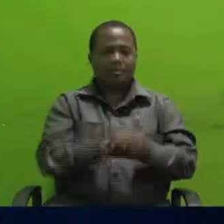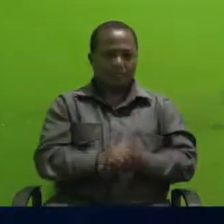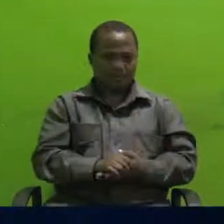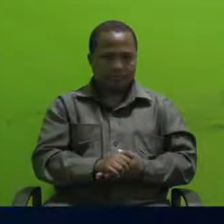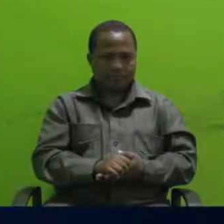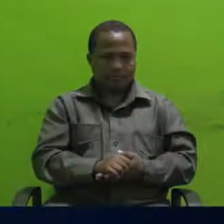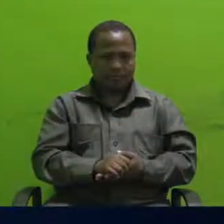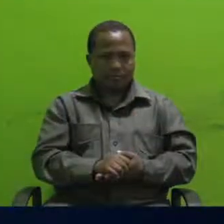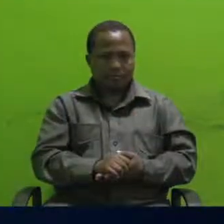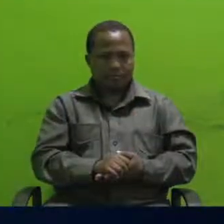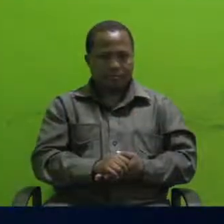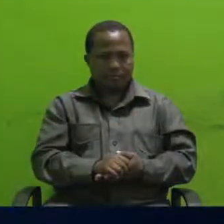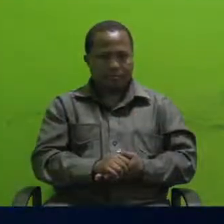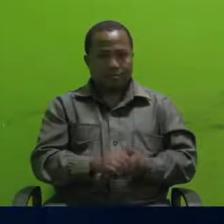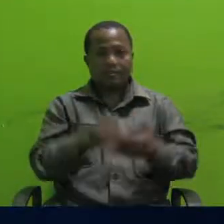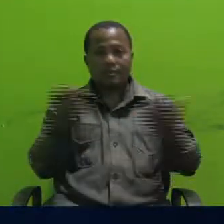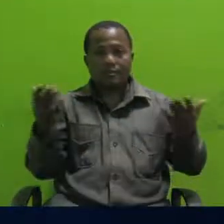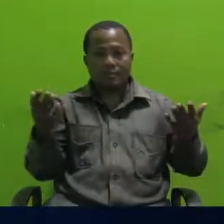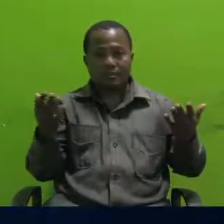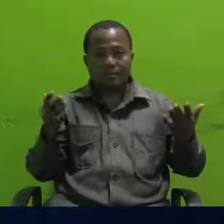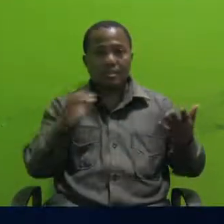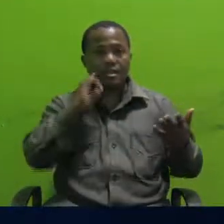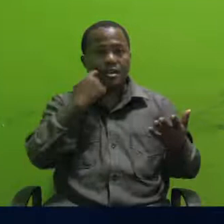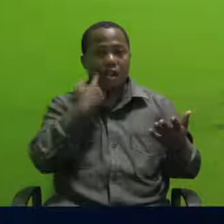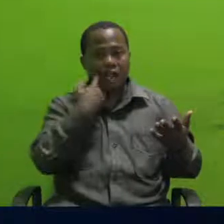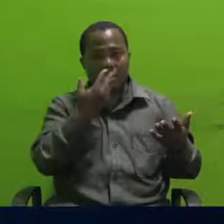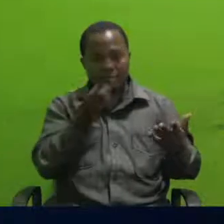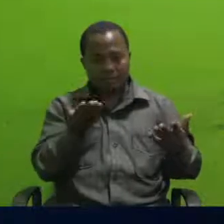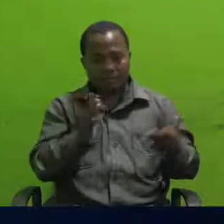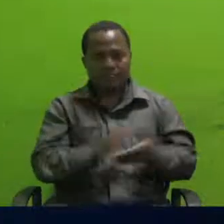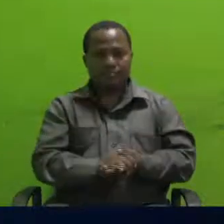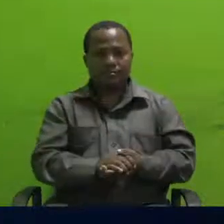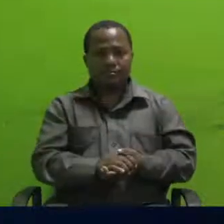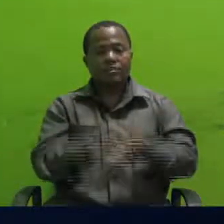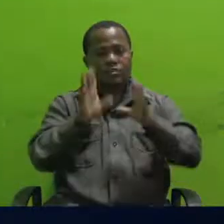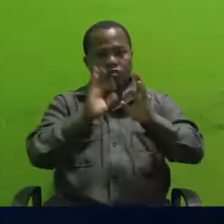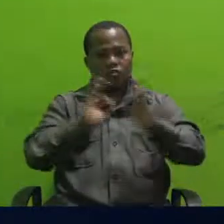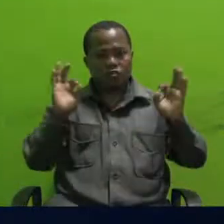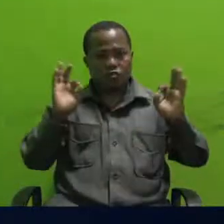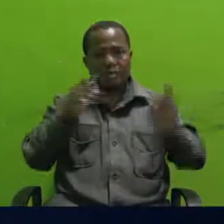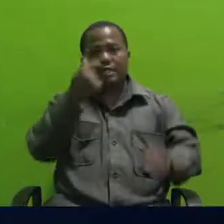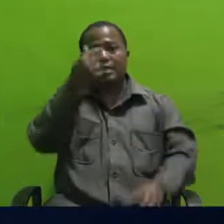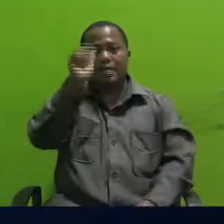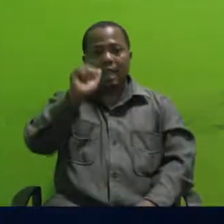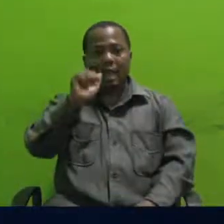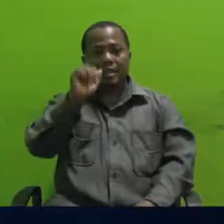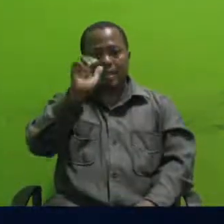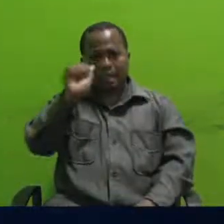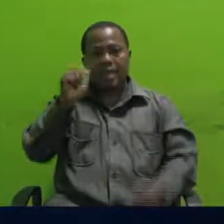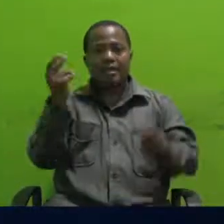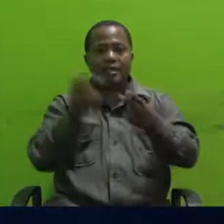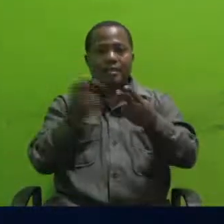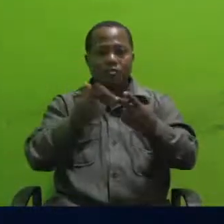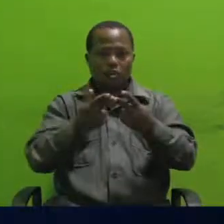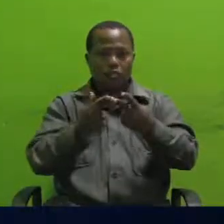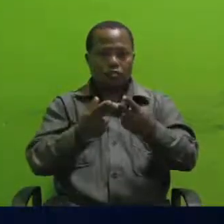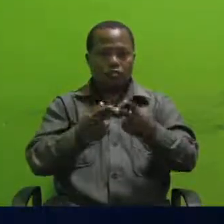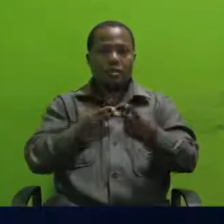result? Everybody try it. Well done. tan A is equal